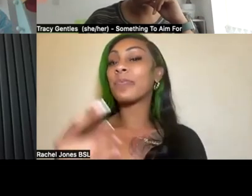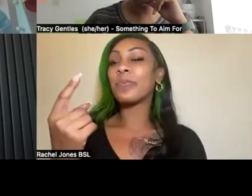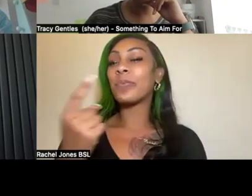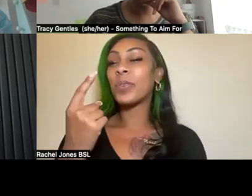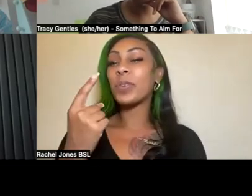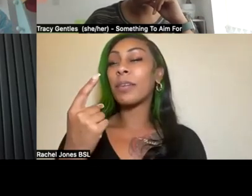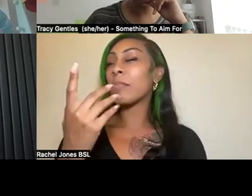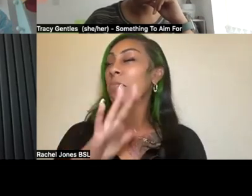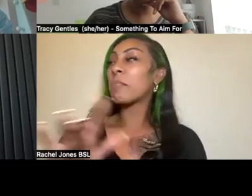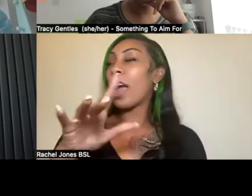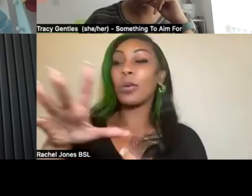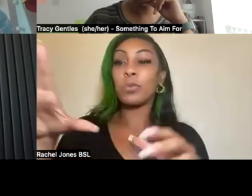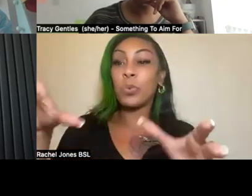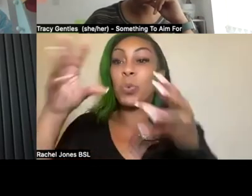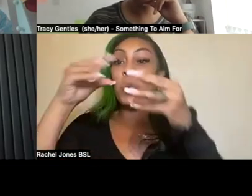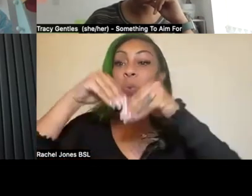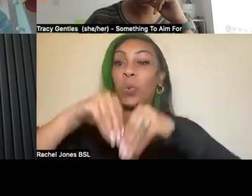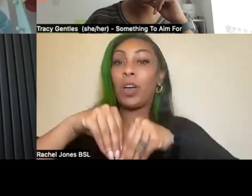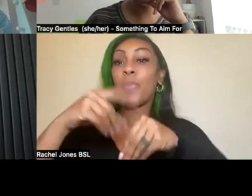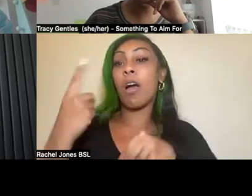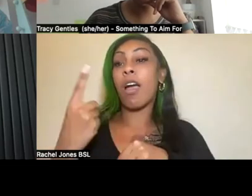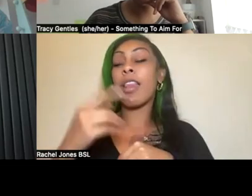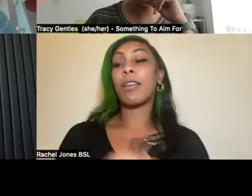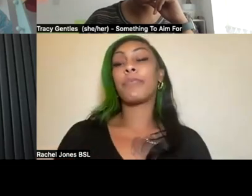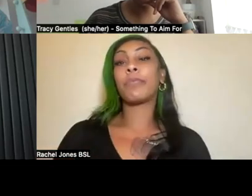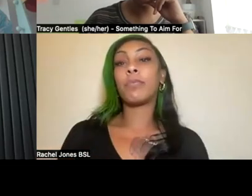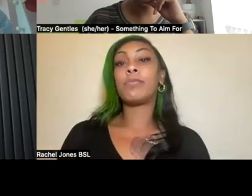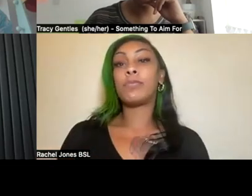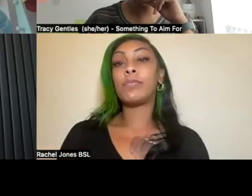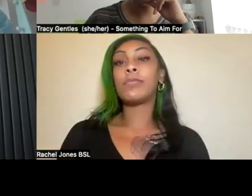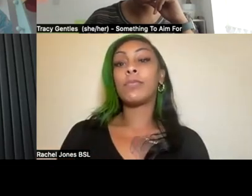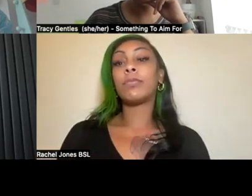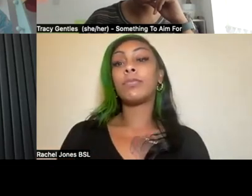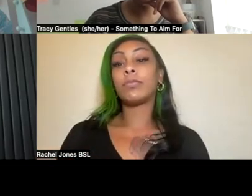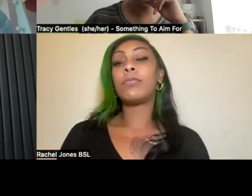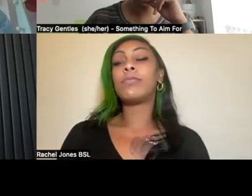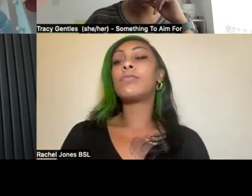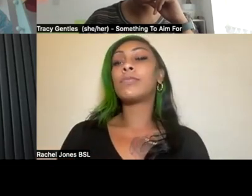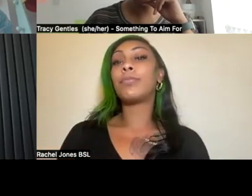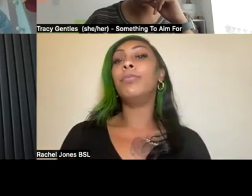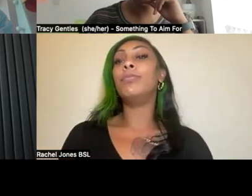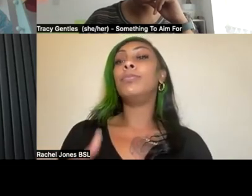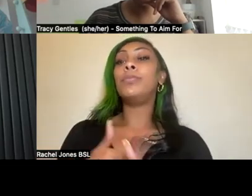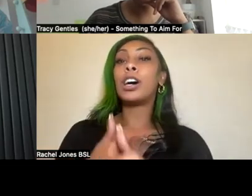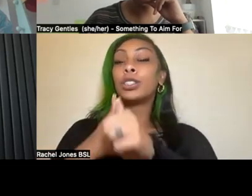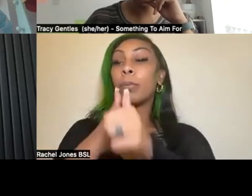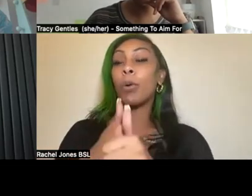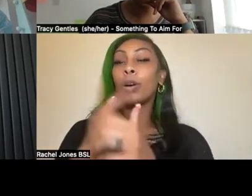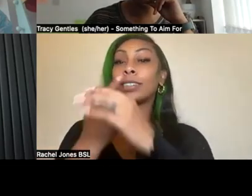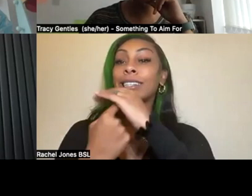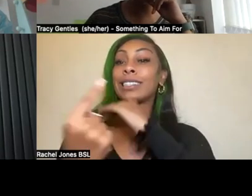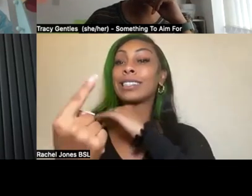And finally, I think there's something about supporting self-organizing with allyship, convening